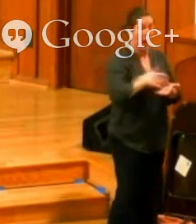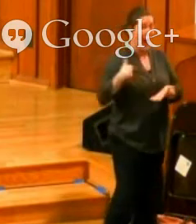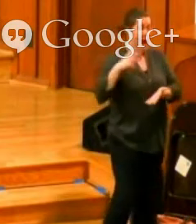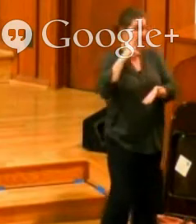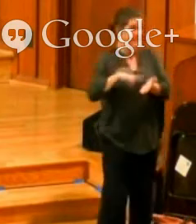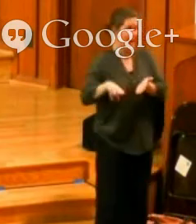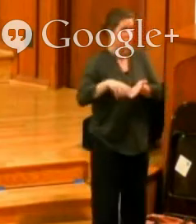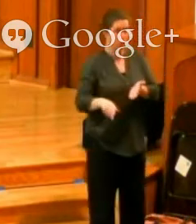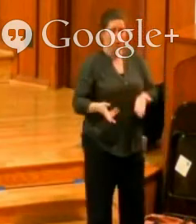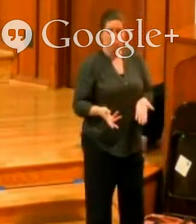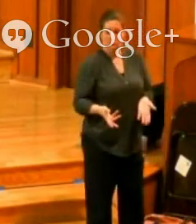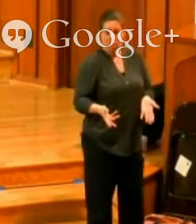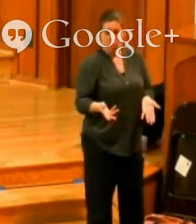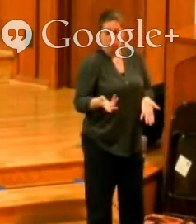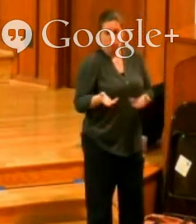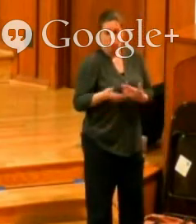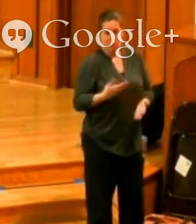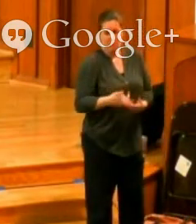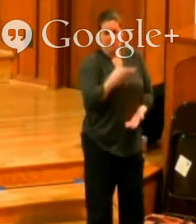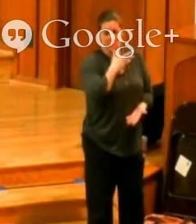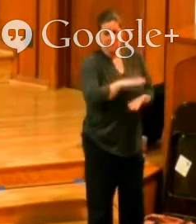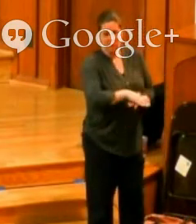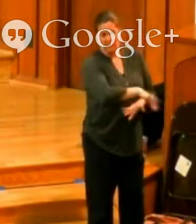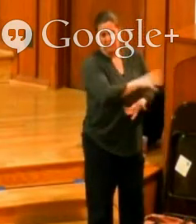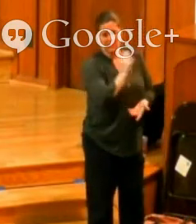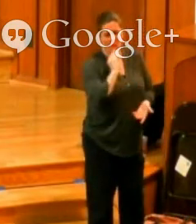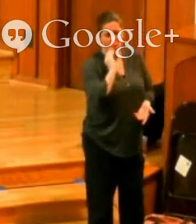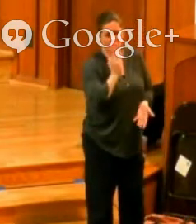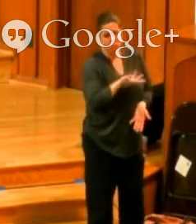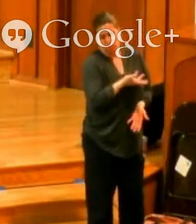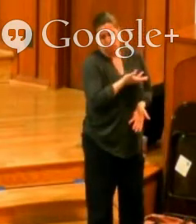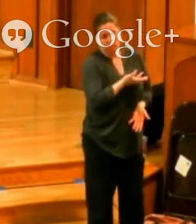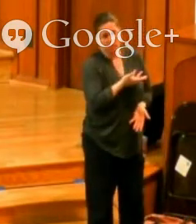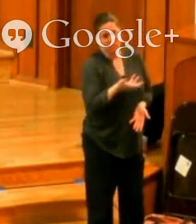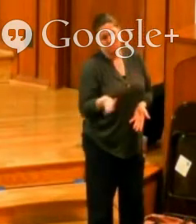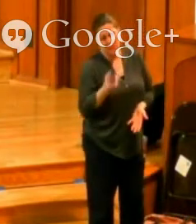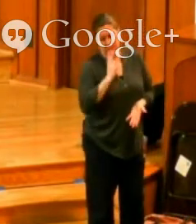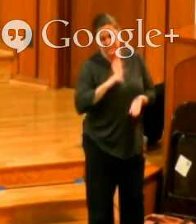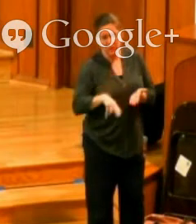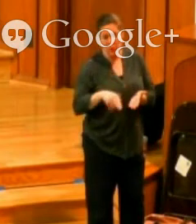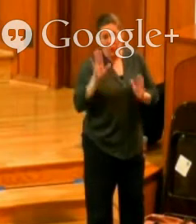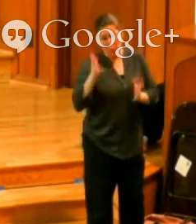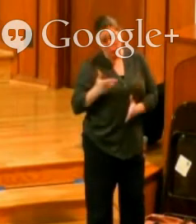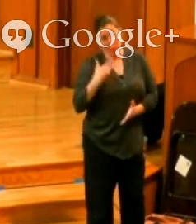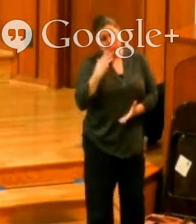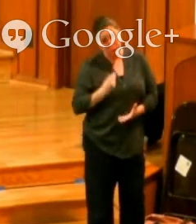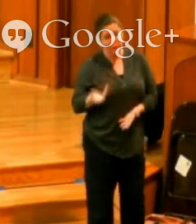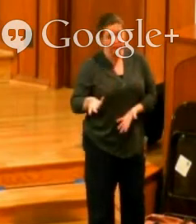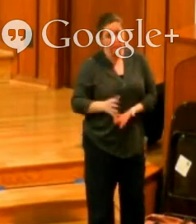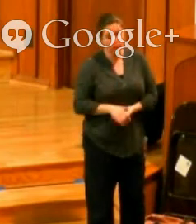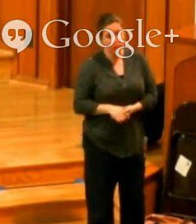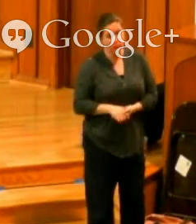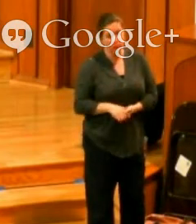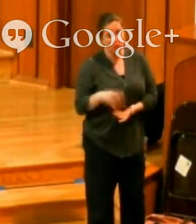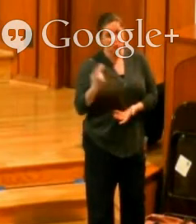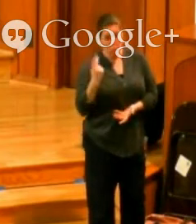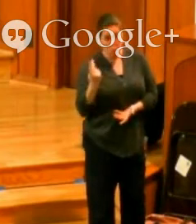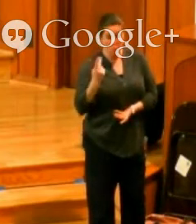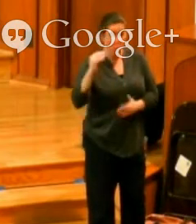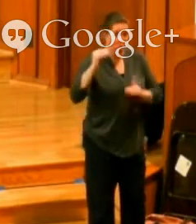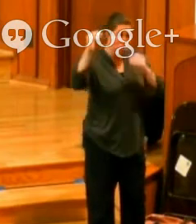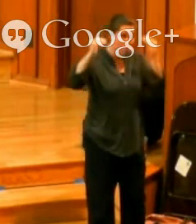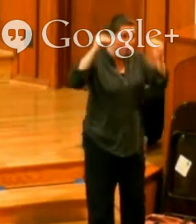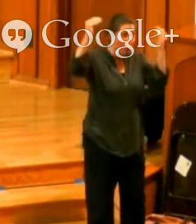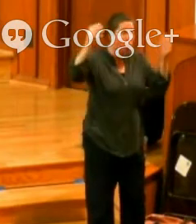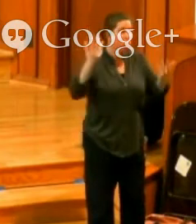well, it doesn't matter. I mean, my wife is at home, whatever, but my secretary looks nice, and we're both consenting people, and